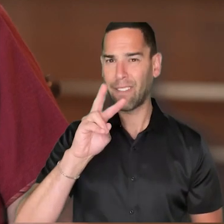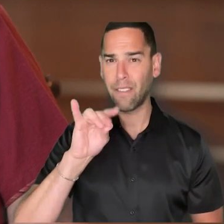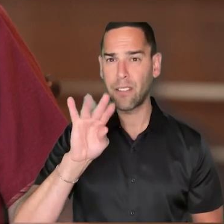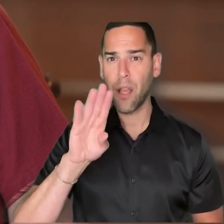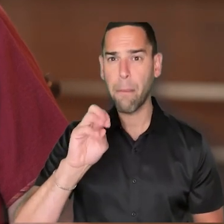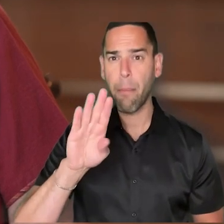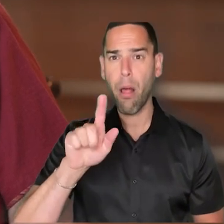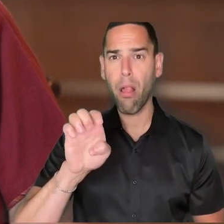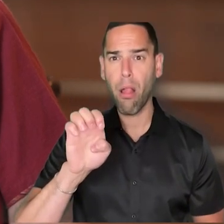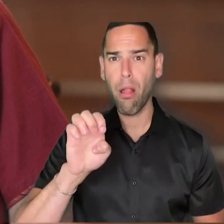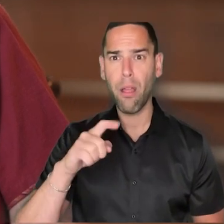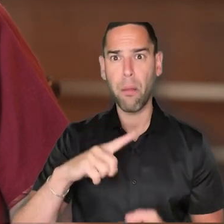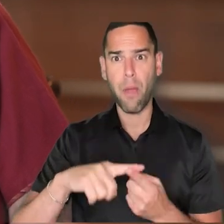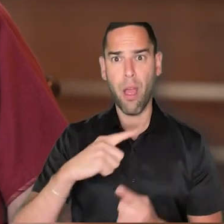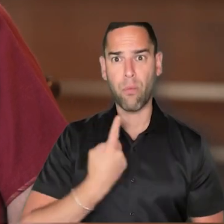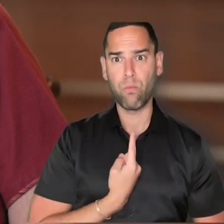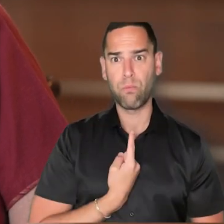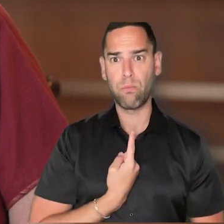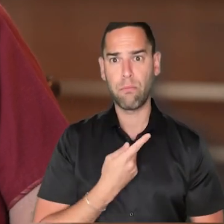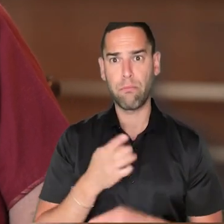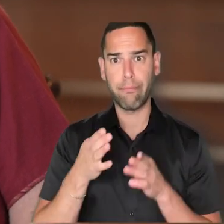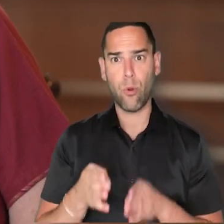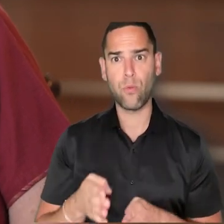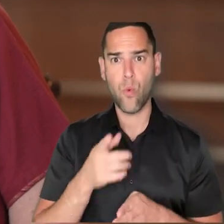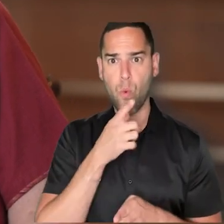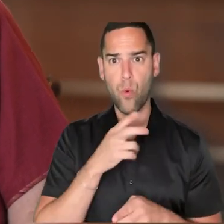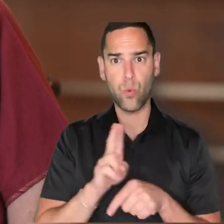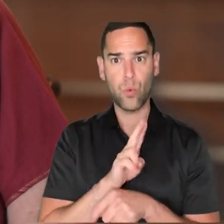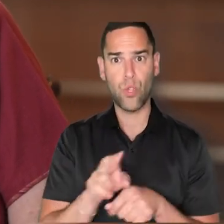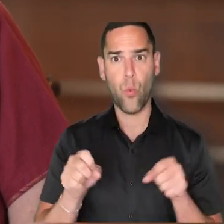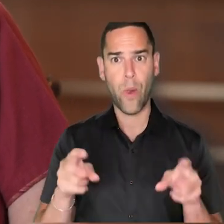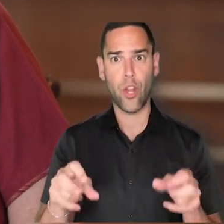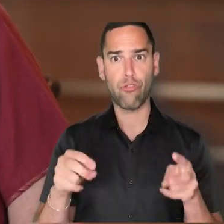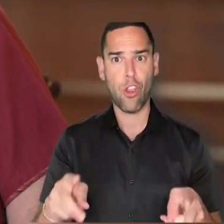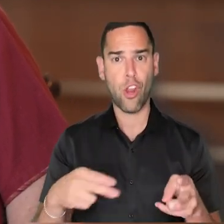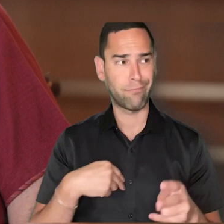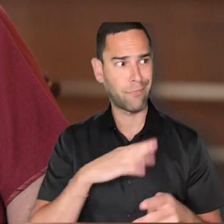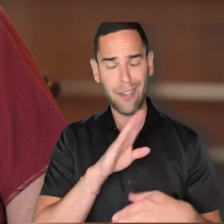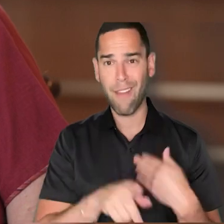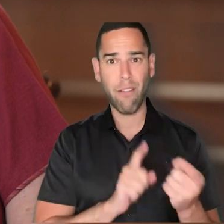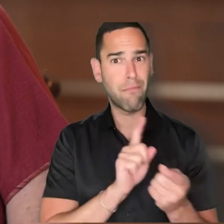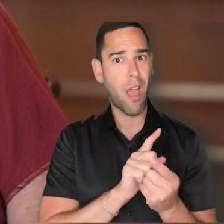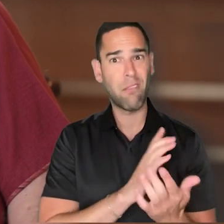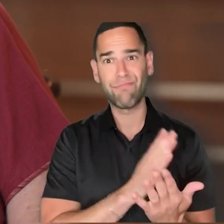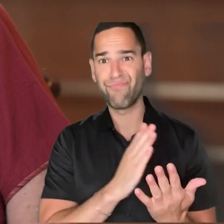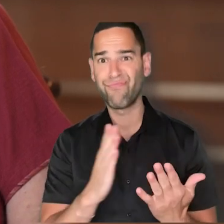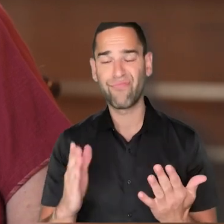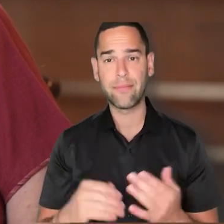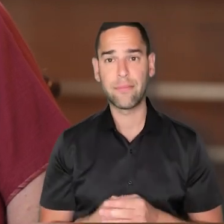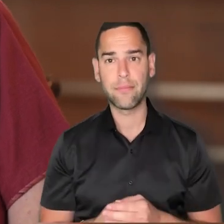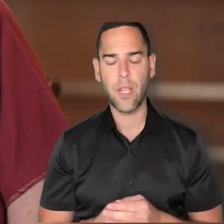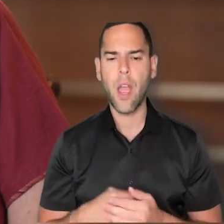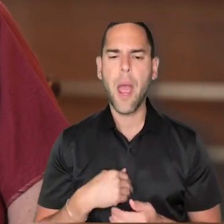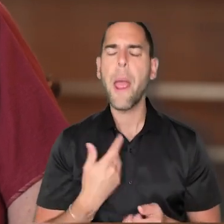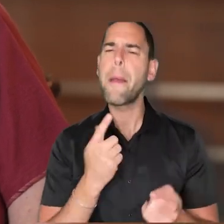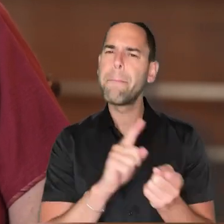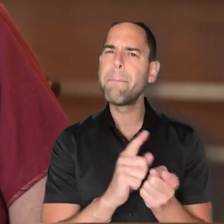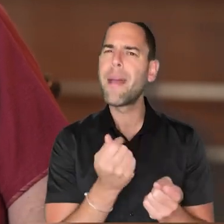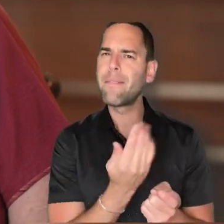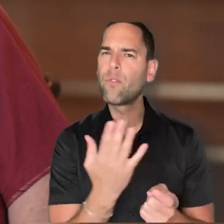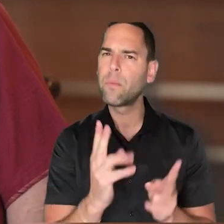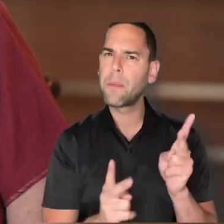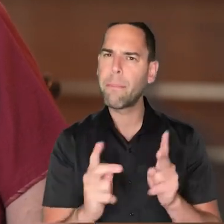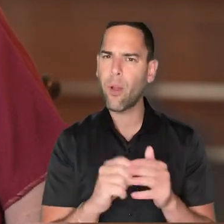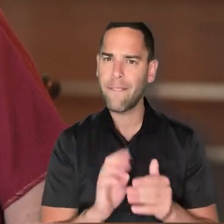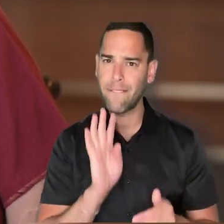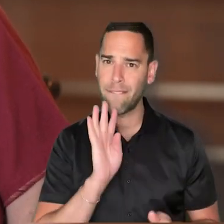was the only person that I knew at that point in my life who was a wheelchair user. I had met some people when I was